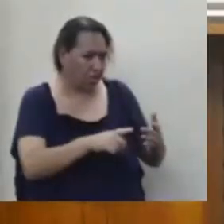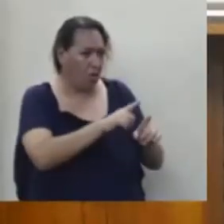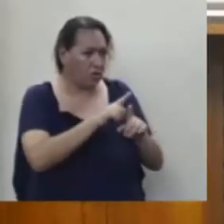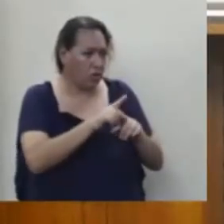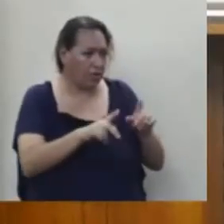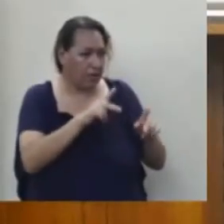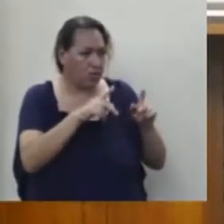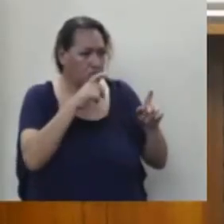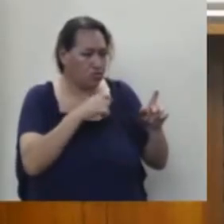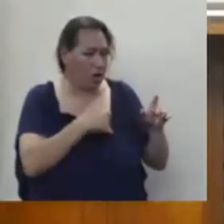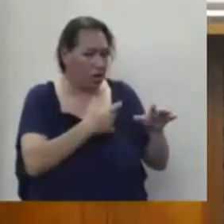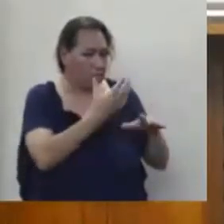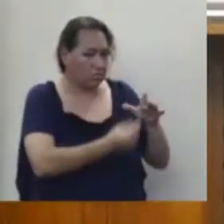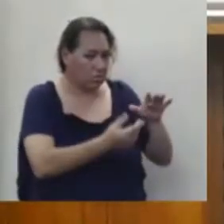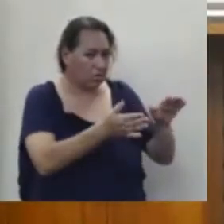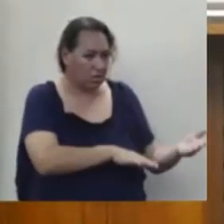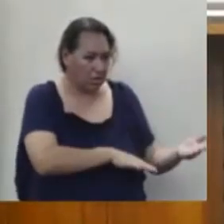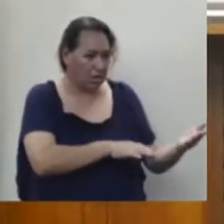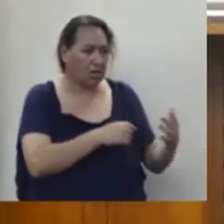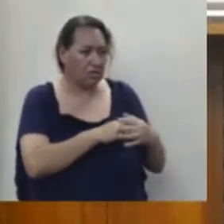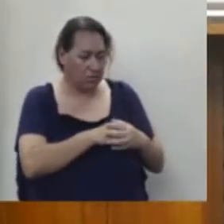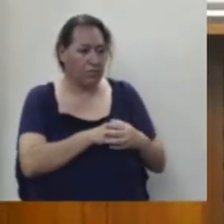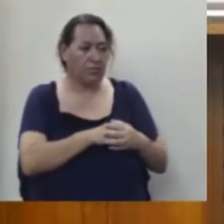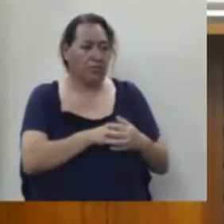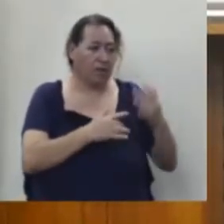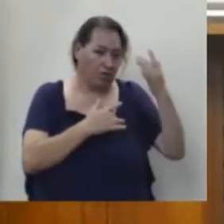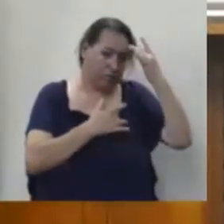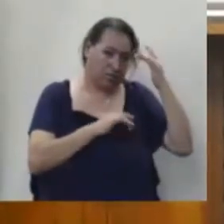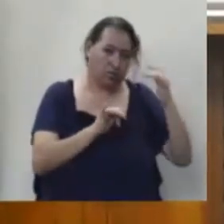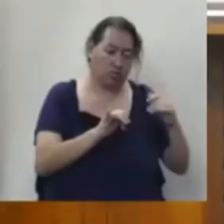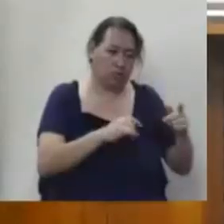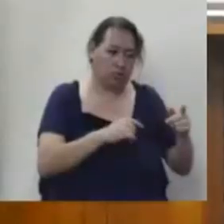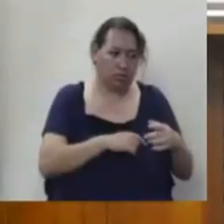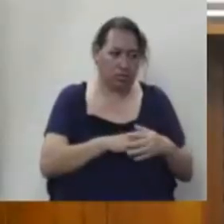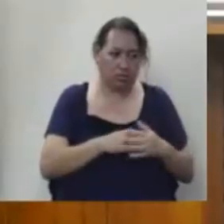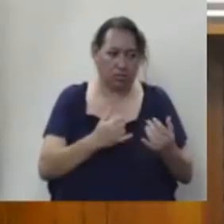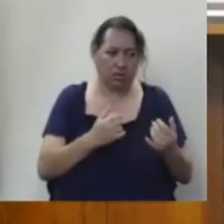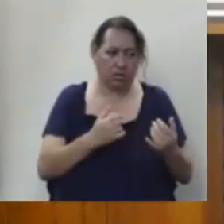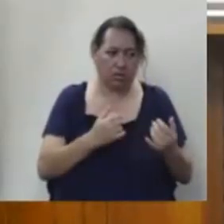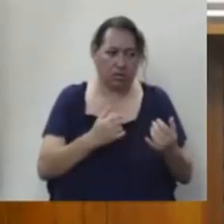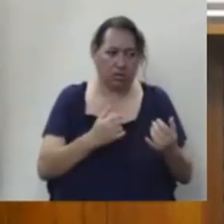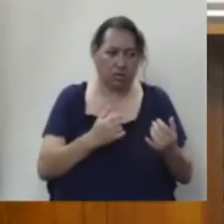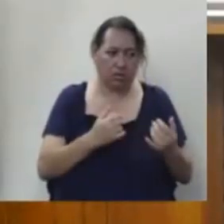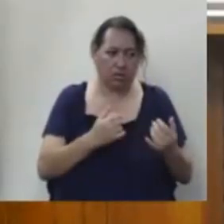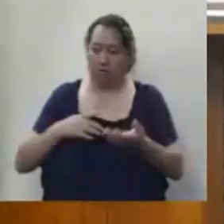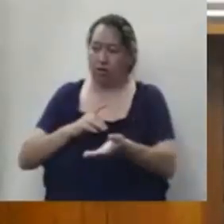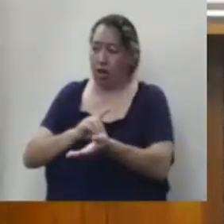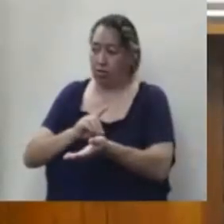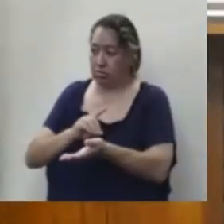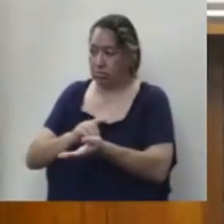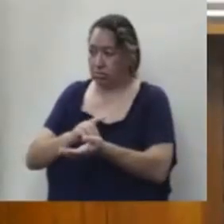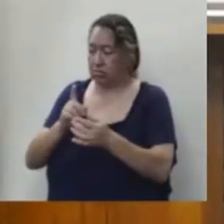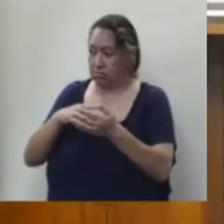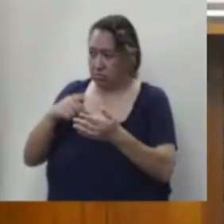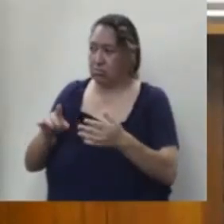so thank you, Linda. Yes, when we do have the pathologist that is available that also can do it if they already